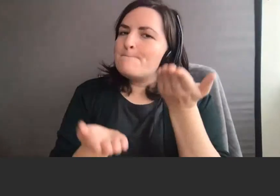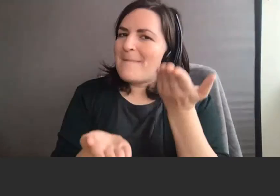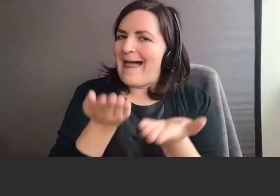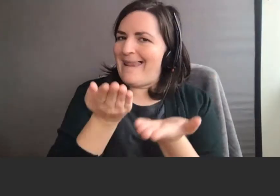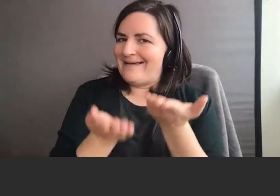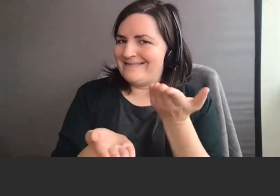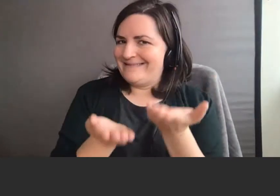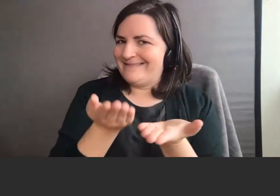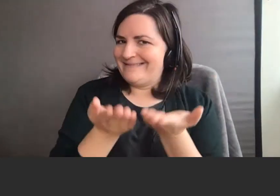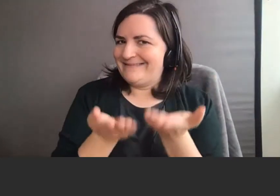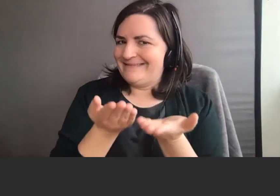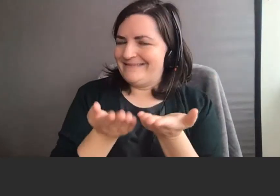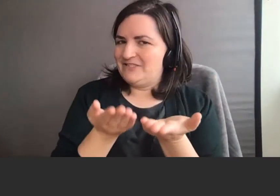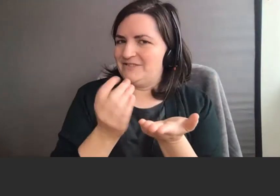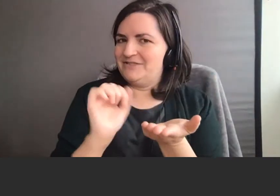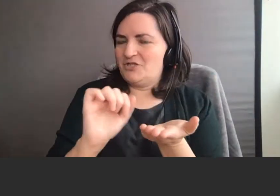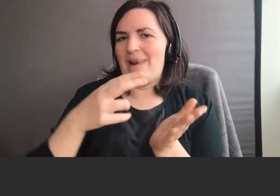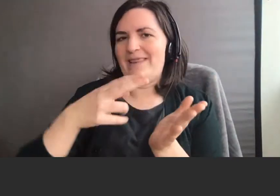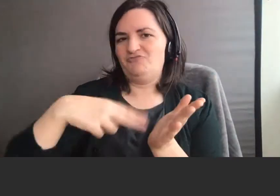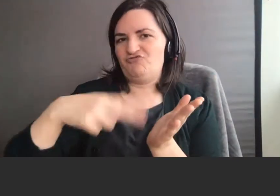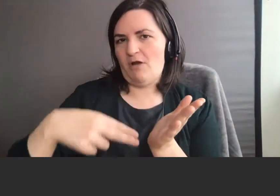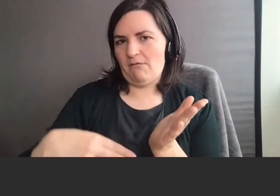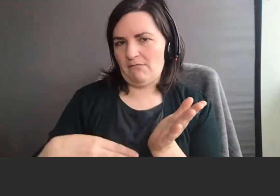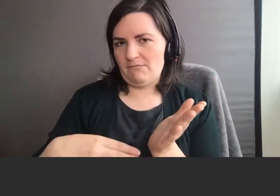literature, particularly for the